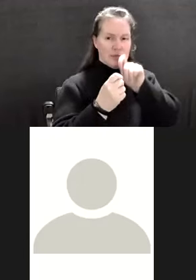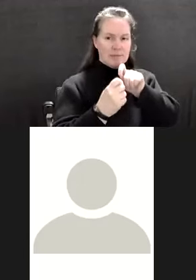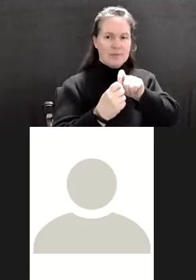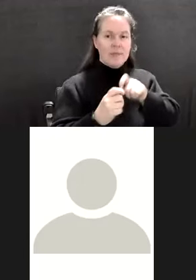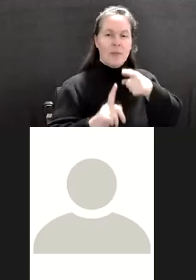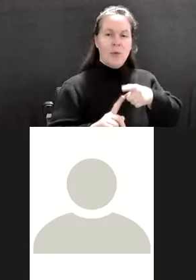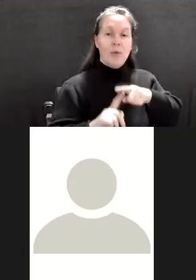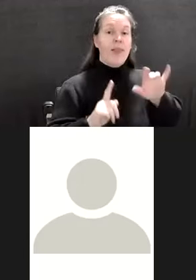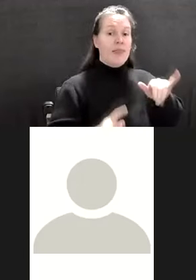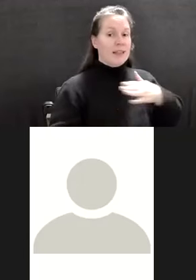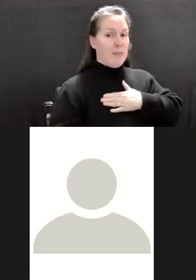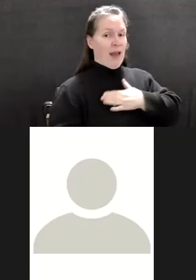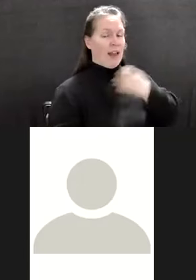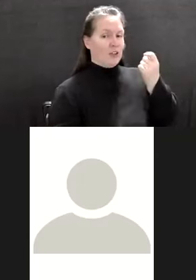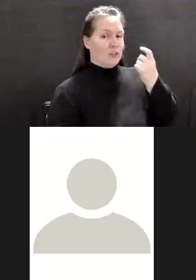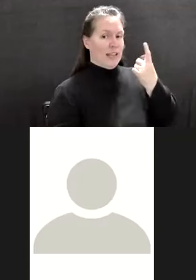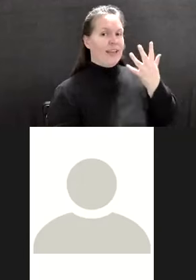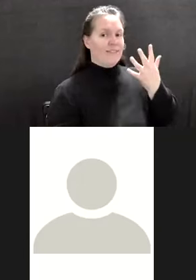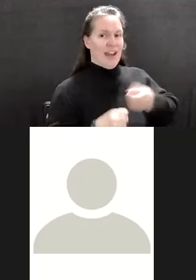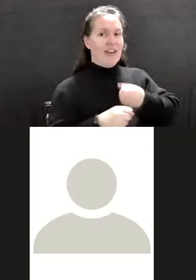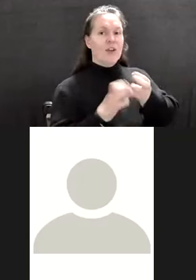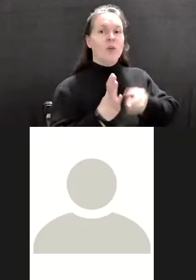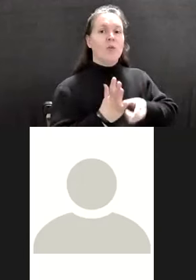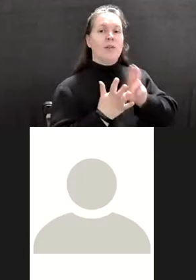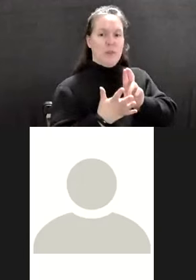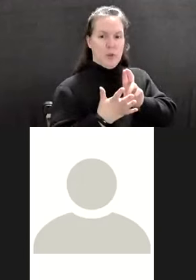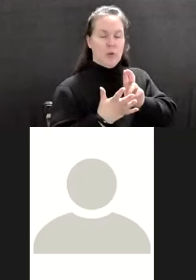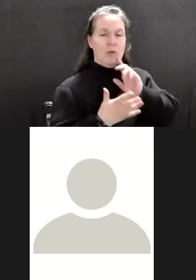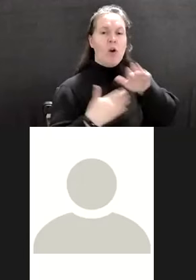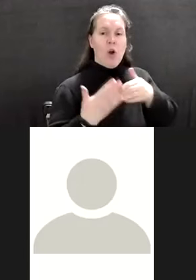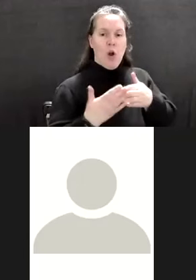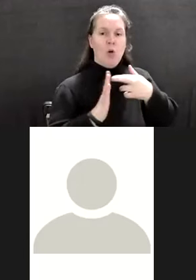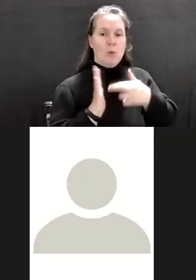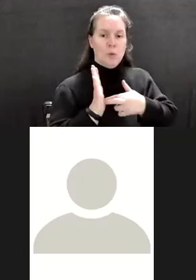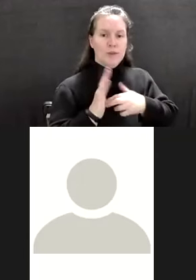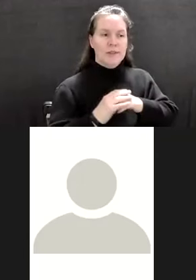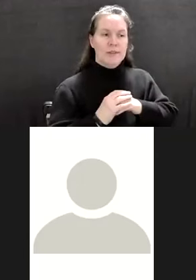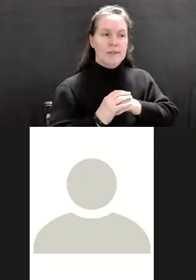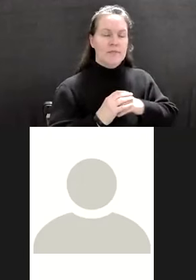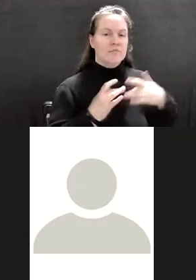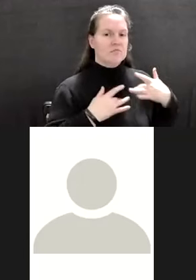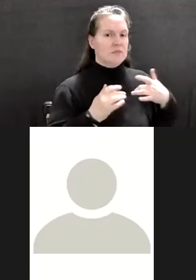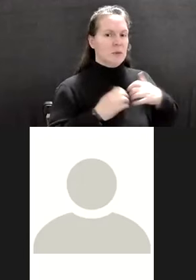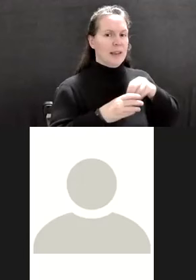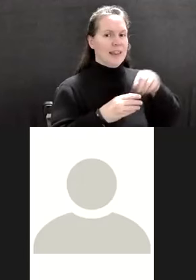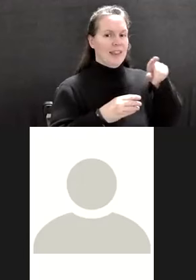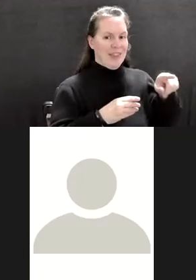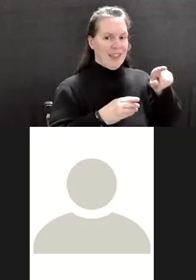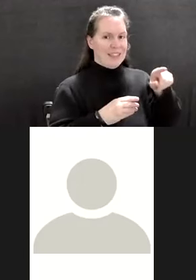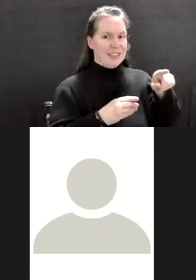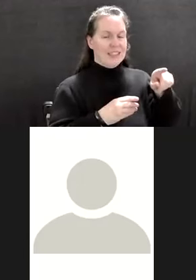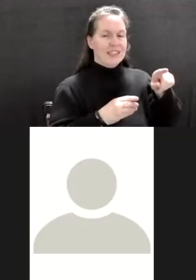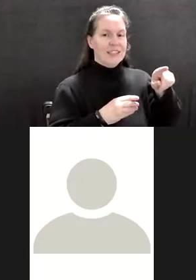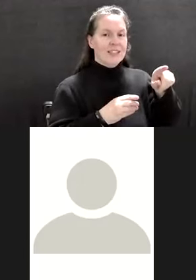So likely within the context of that 5 year review, this rule could be reviewed to